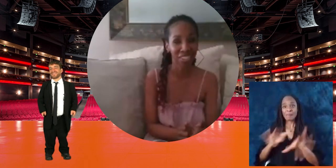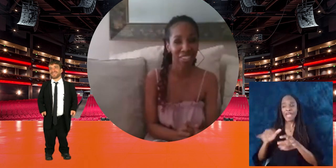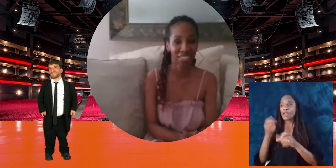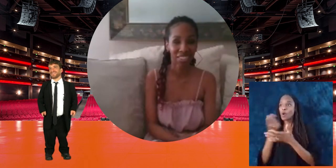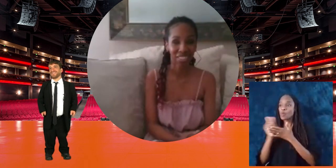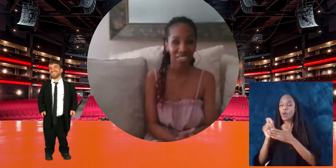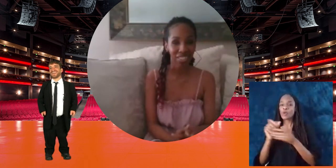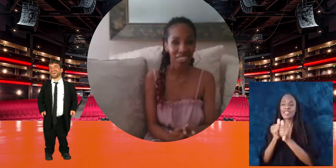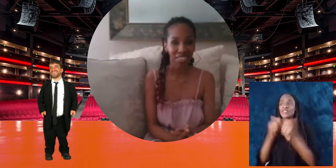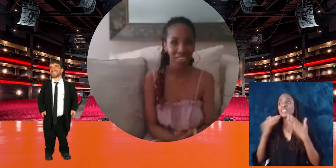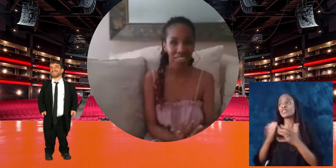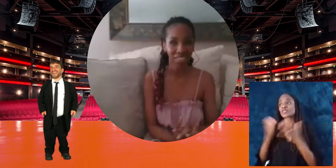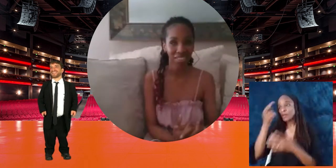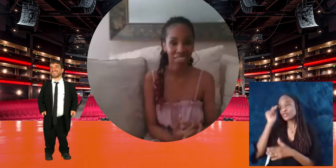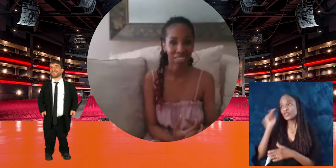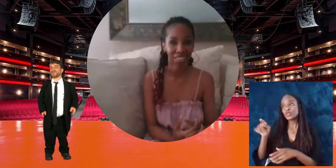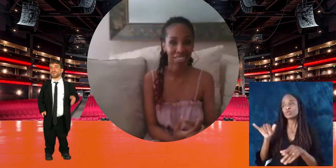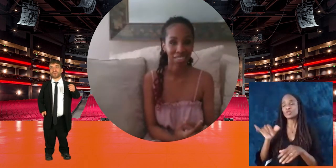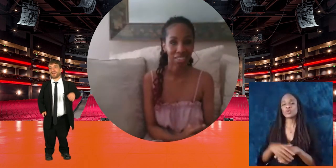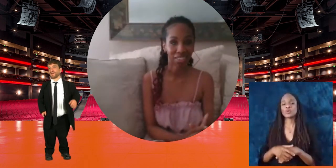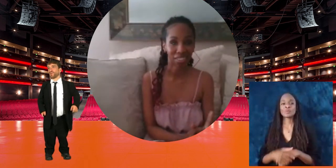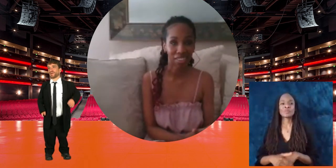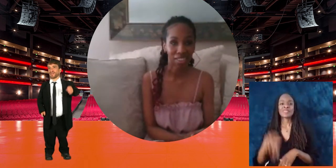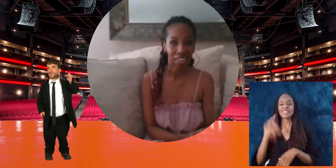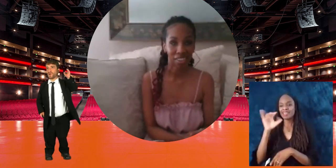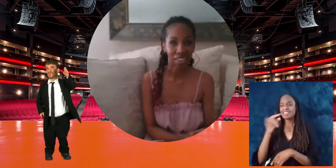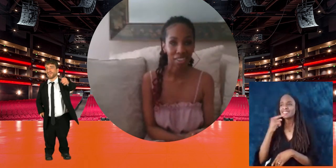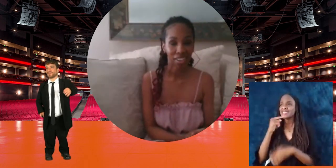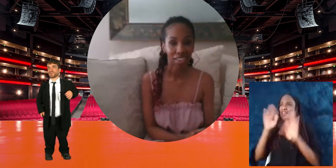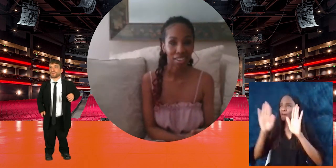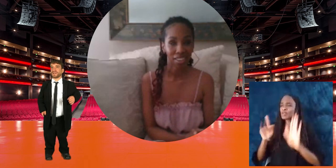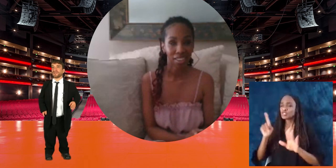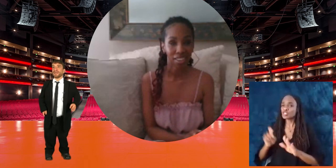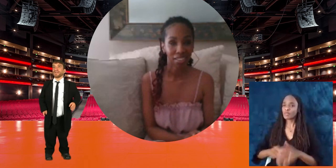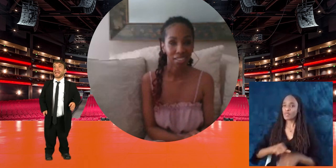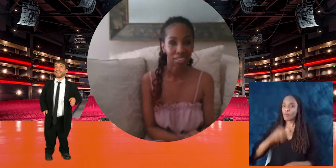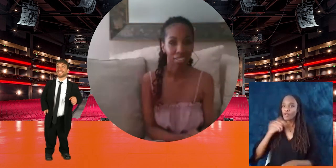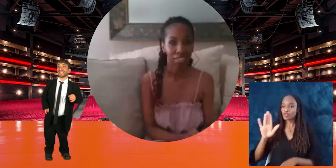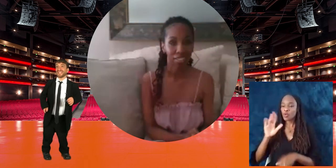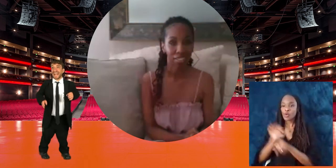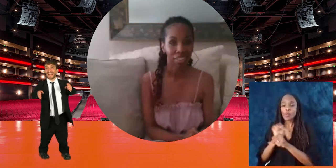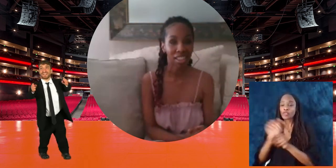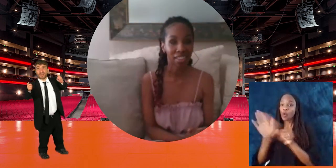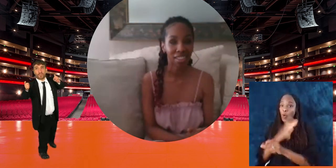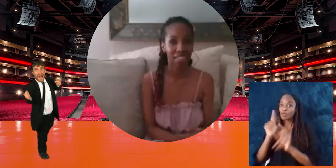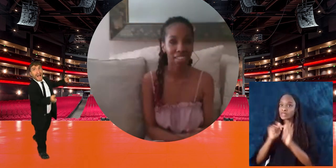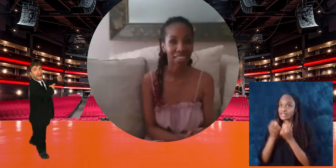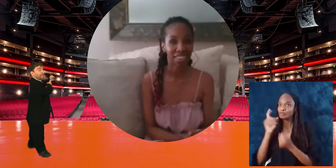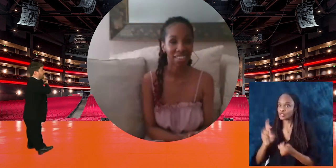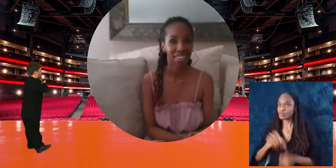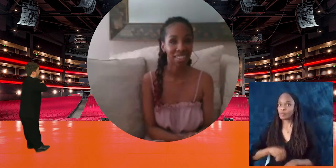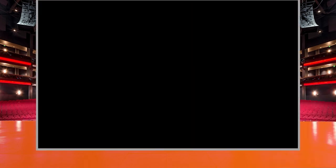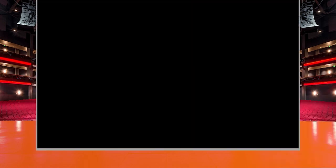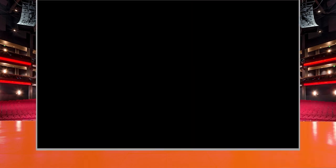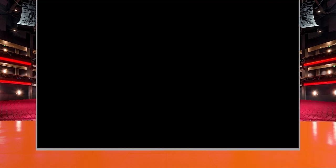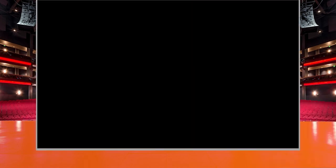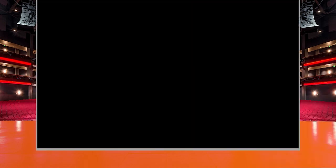you too. It's amazing. You should be proud of your work and your whole team should be. Now let's see Nay Nay 2